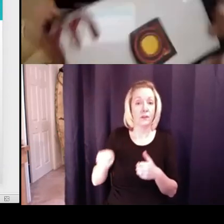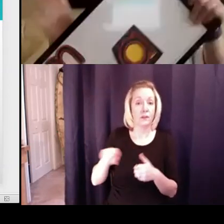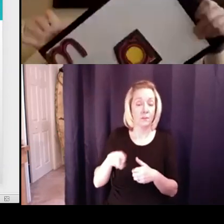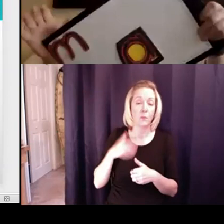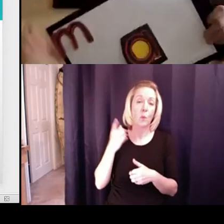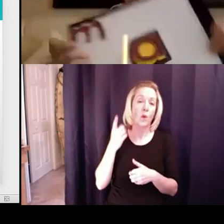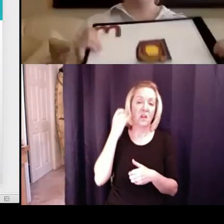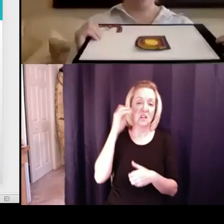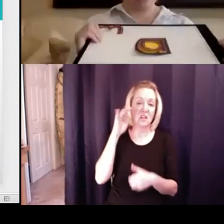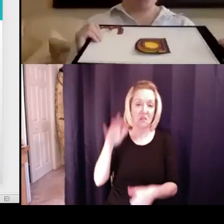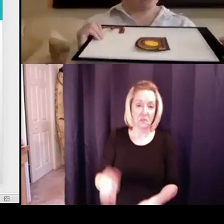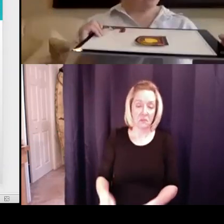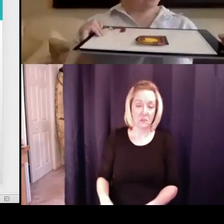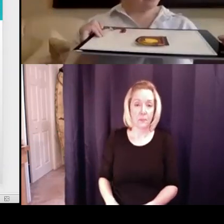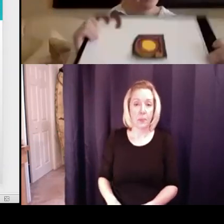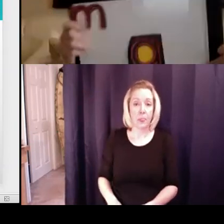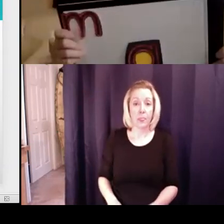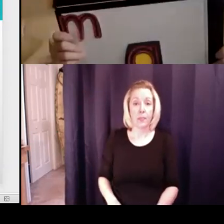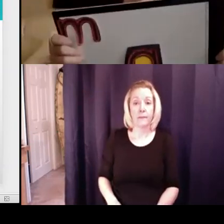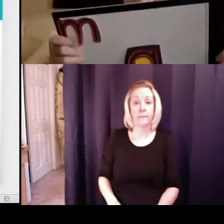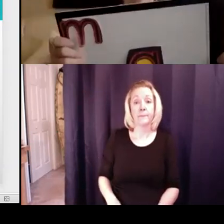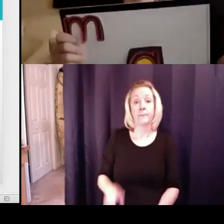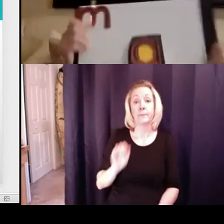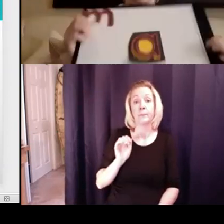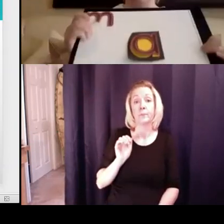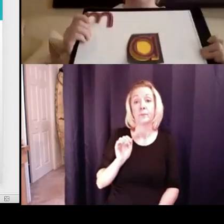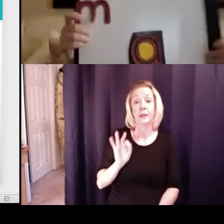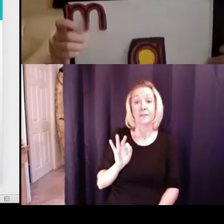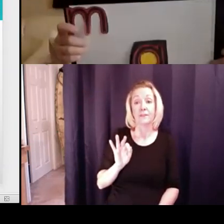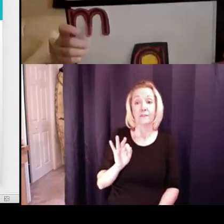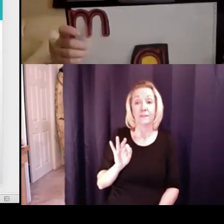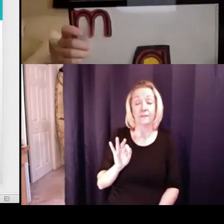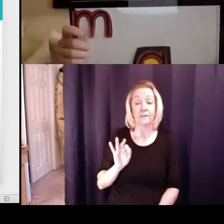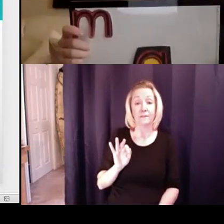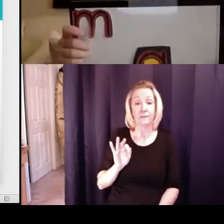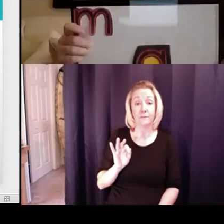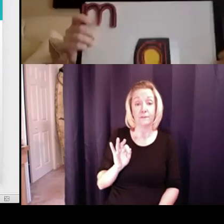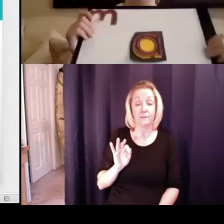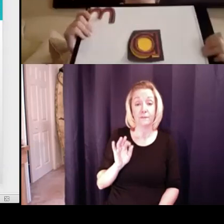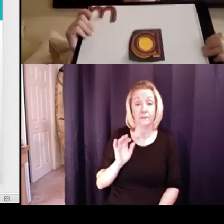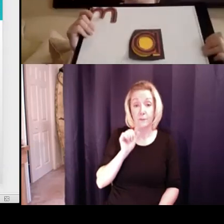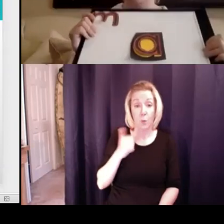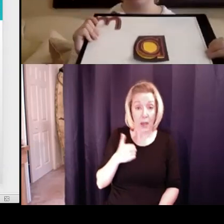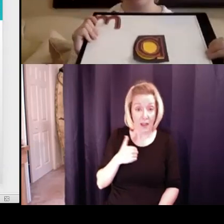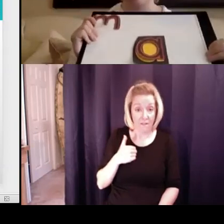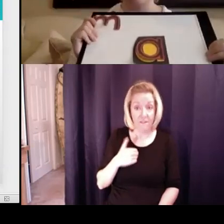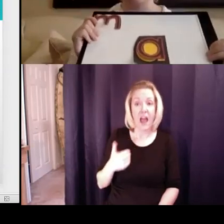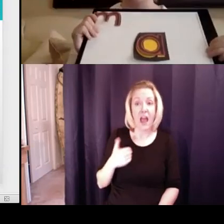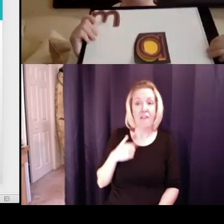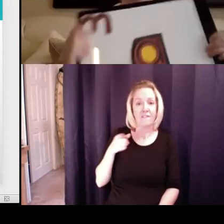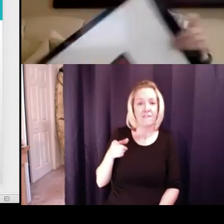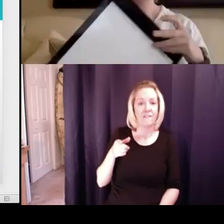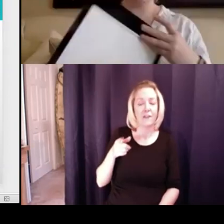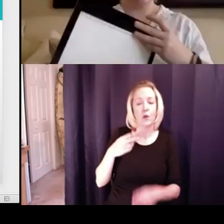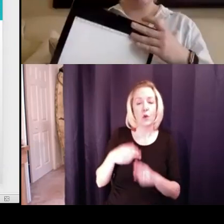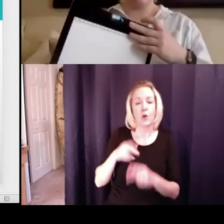idea. If you guys don't have one, I found this little, it's called LED drawing tracing pad. I found it on Amazon for like